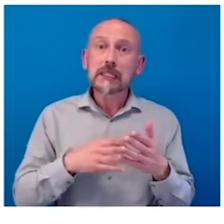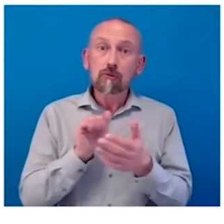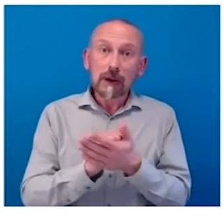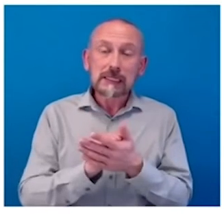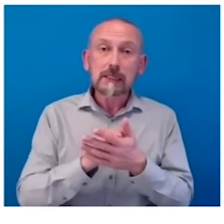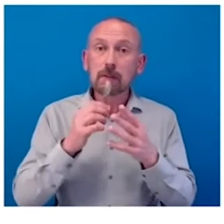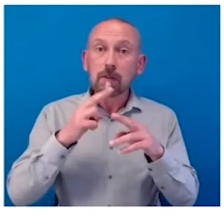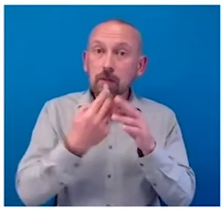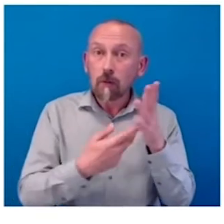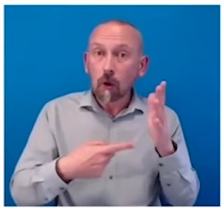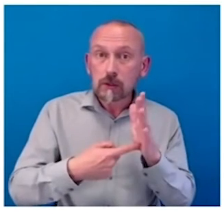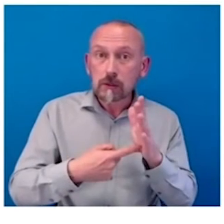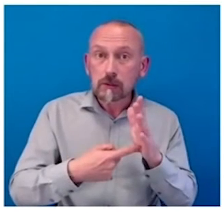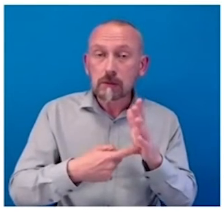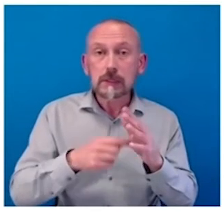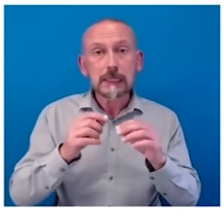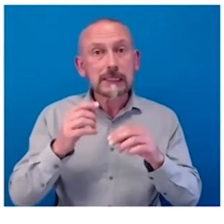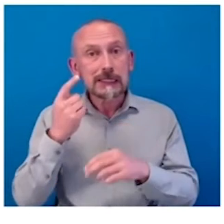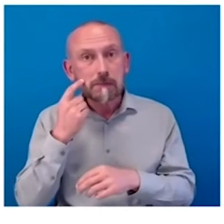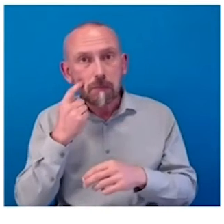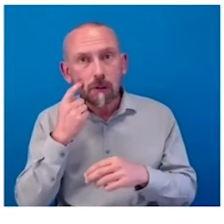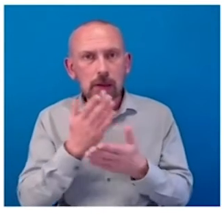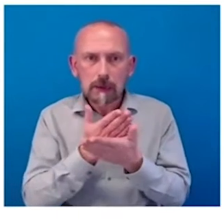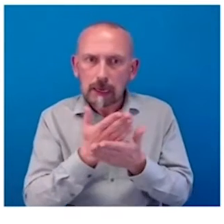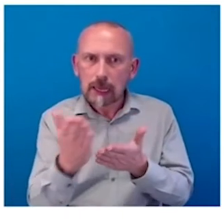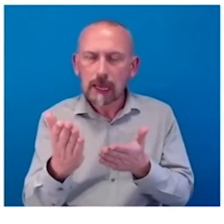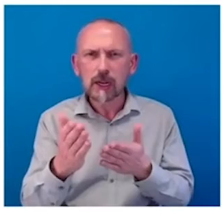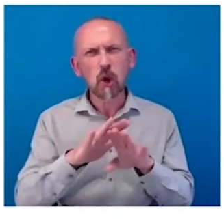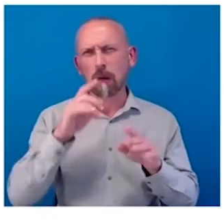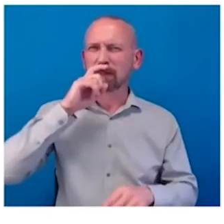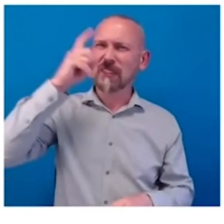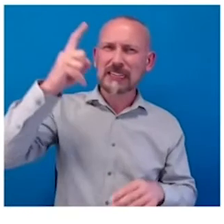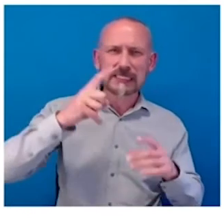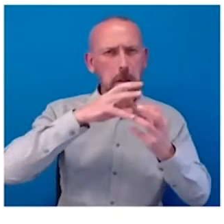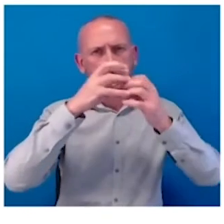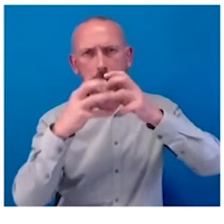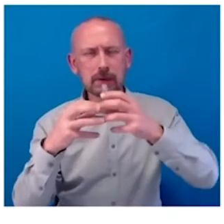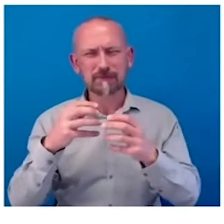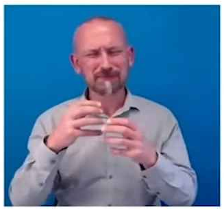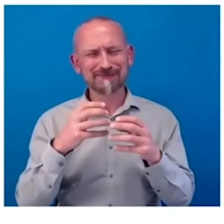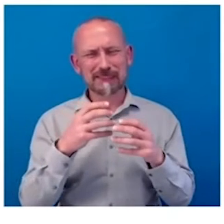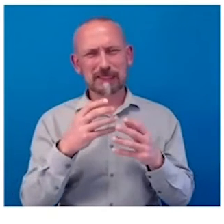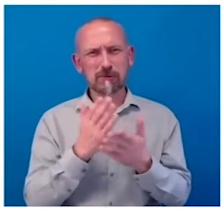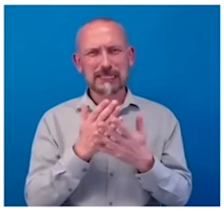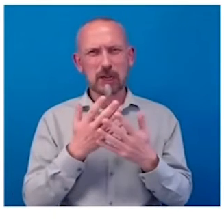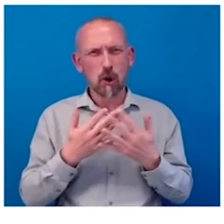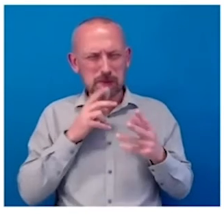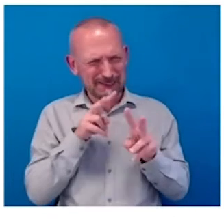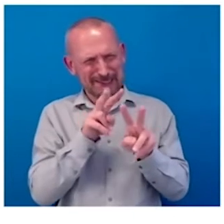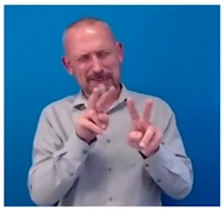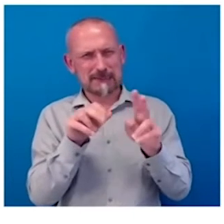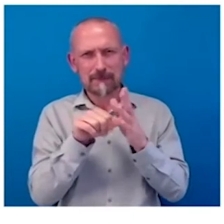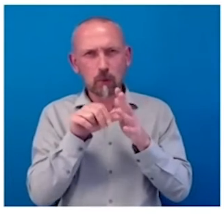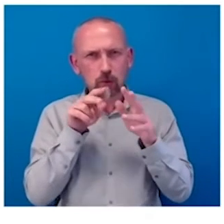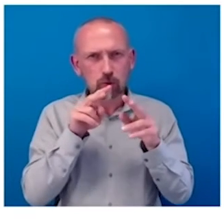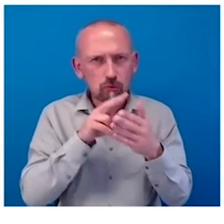heading type fonts, they might look good on invitation cards and things like that, but they don't really work very well for many people on digital systems.